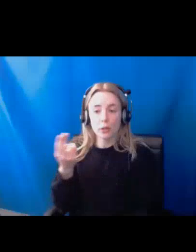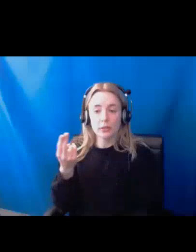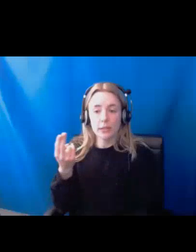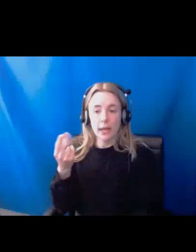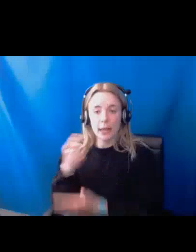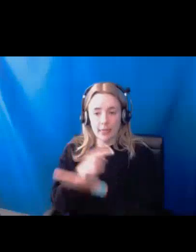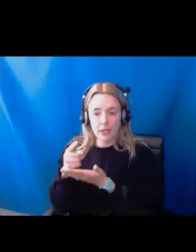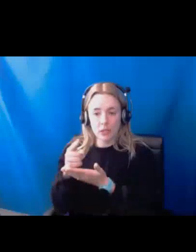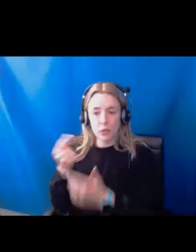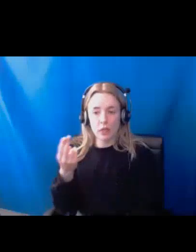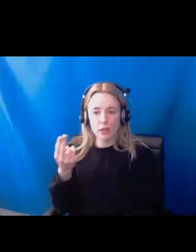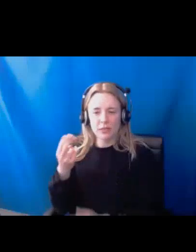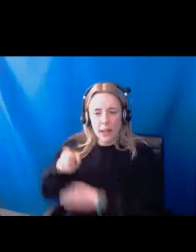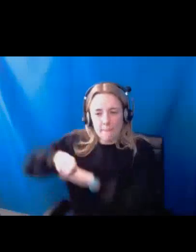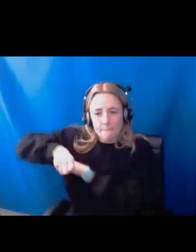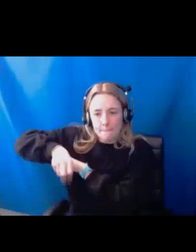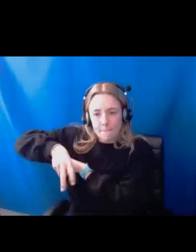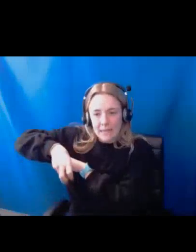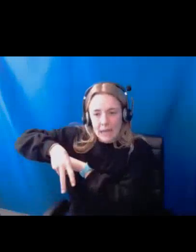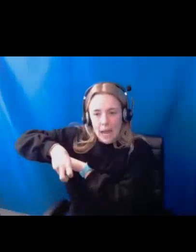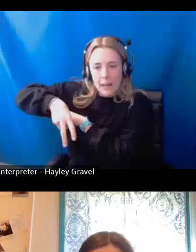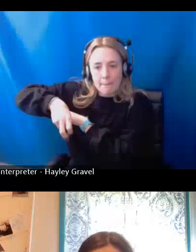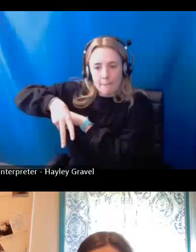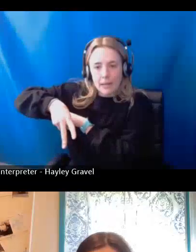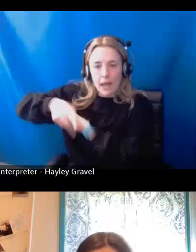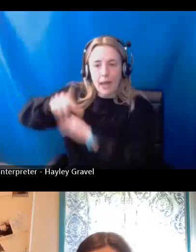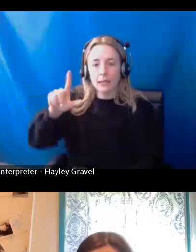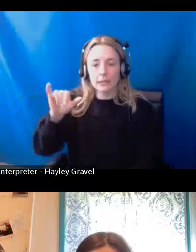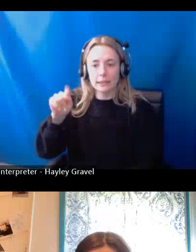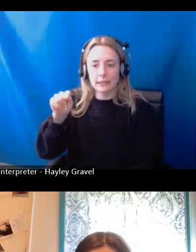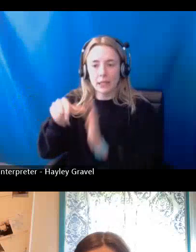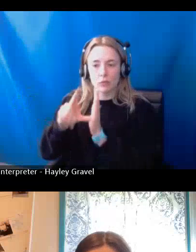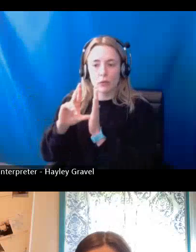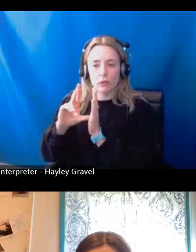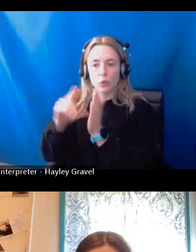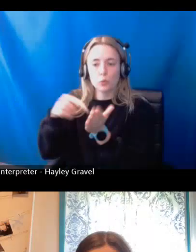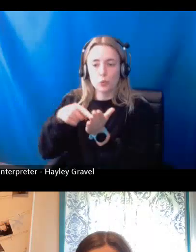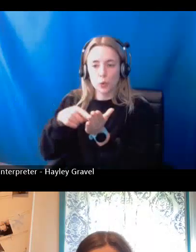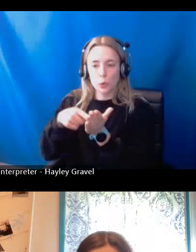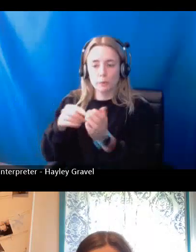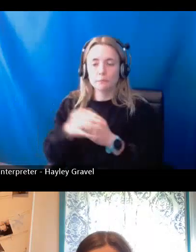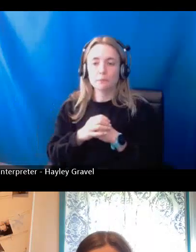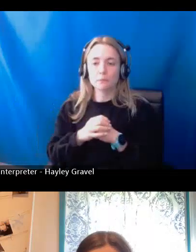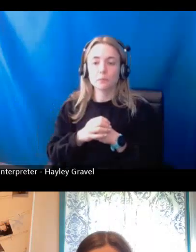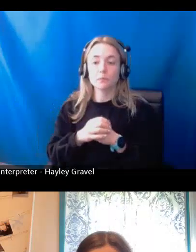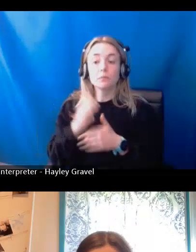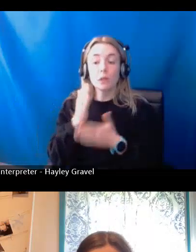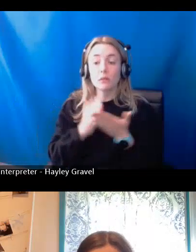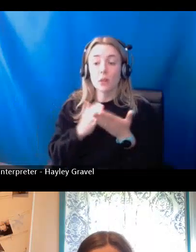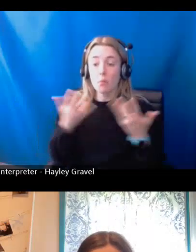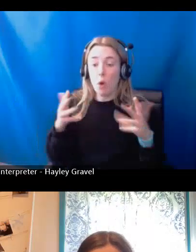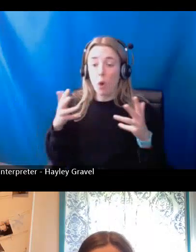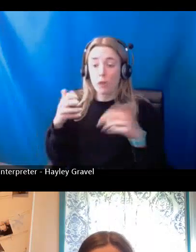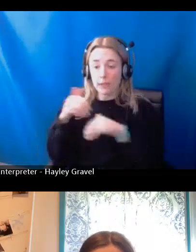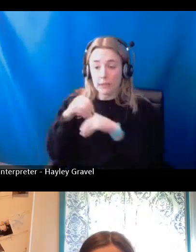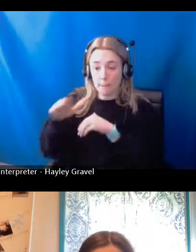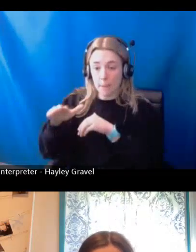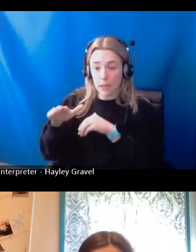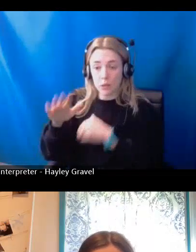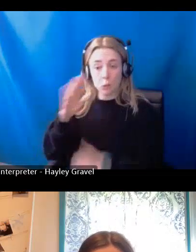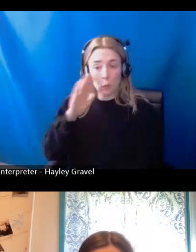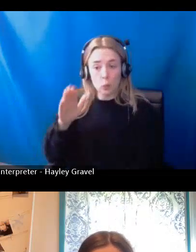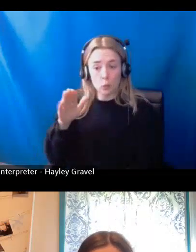I think I said by midnight. Thursday midnight for your lit review. Okay. Some of you have already submitted that to me. I will give you